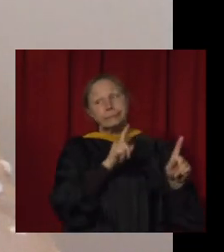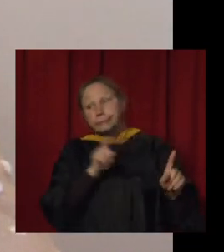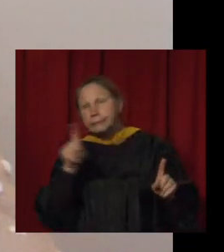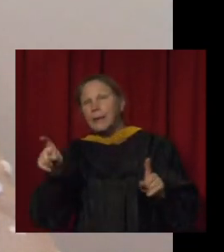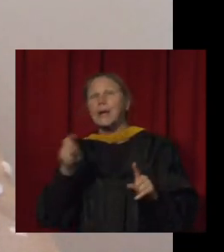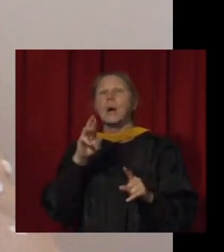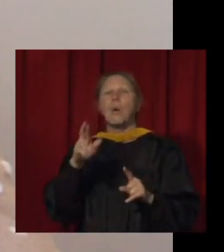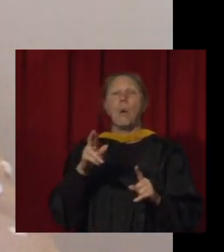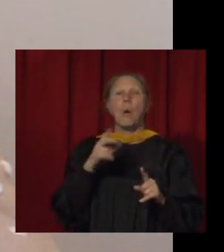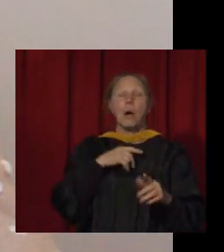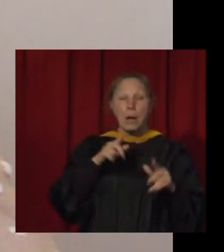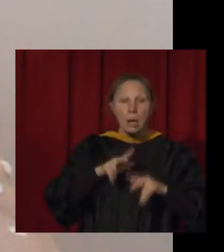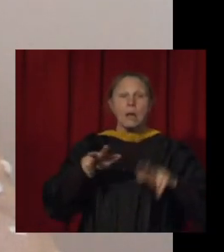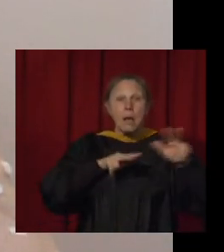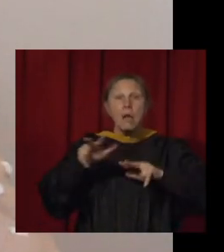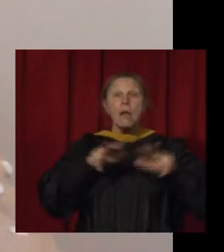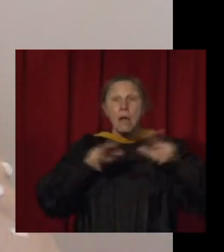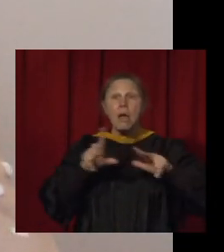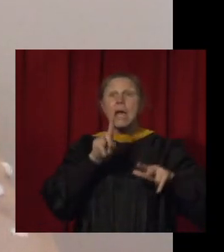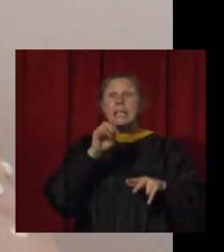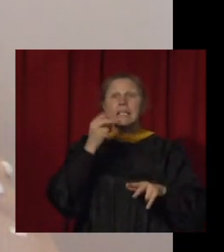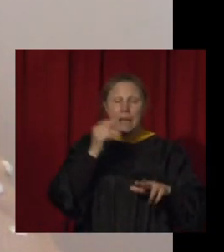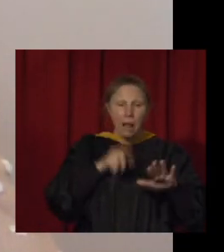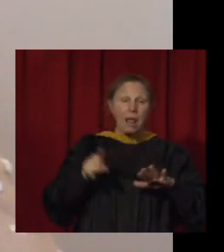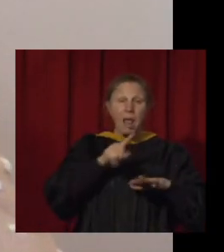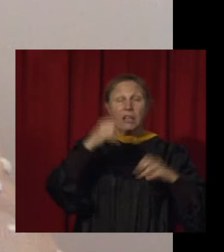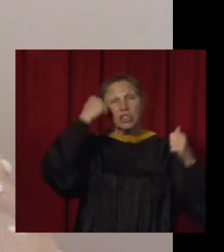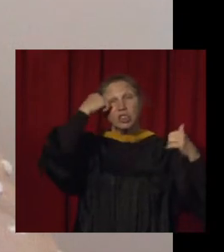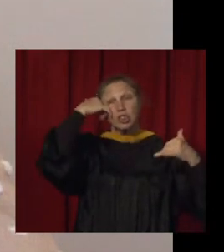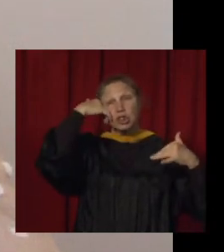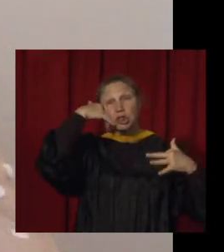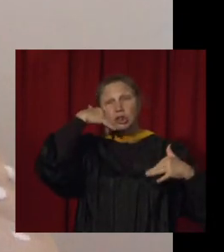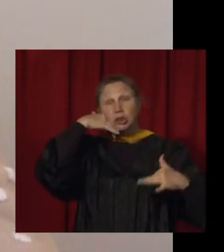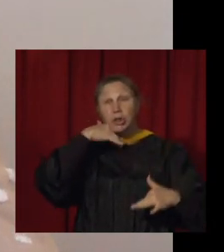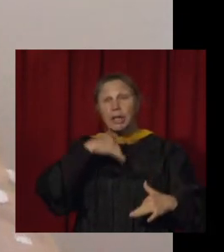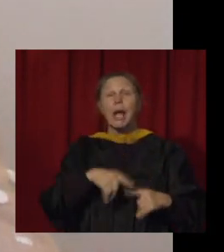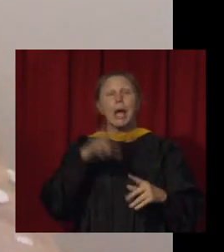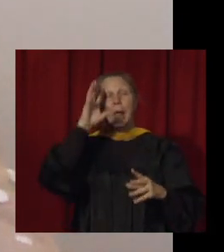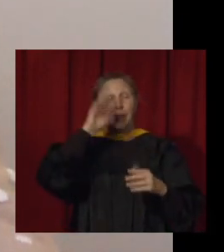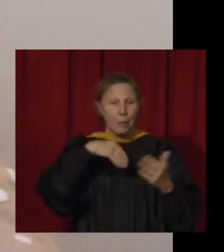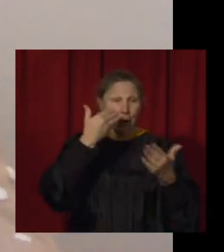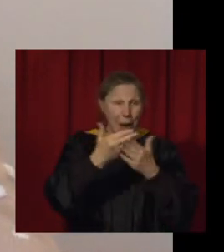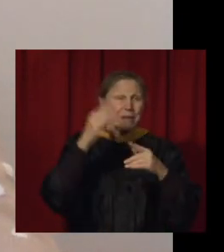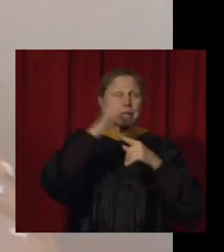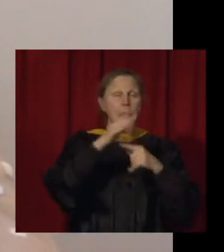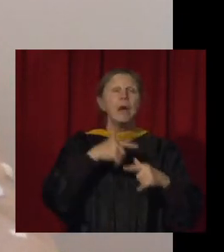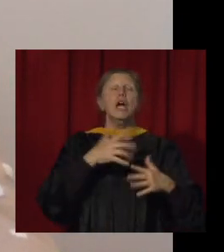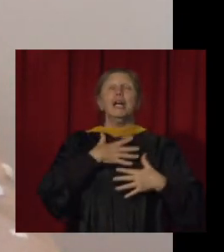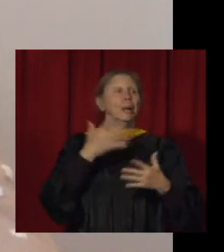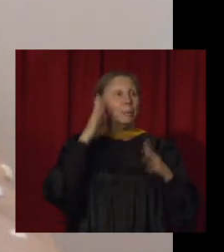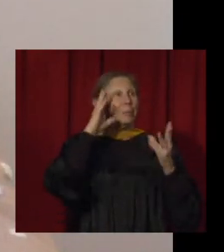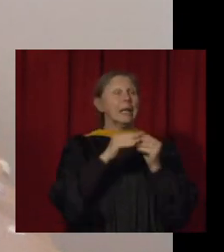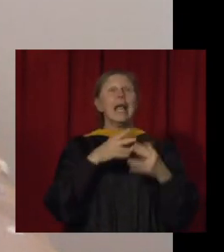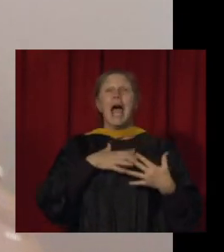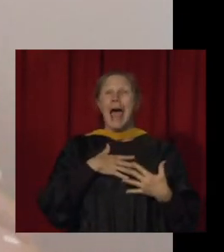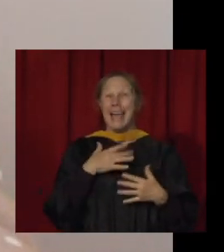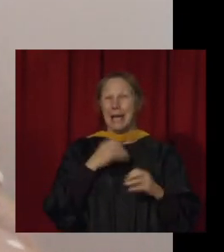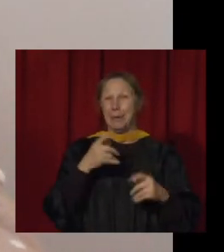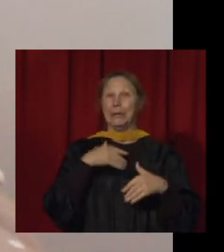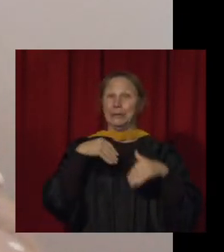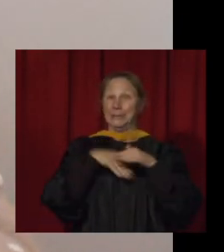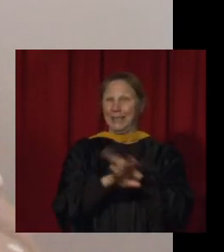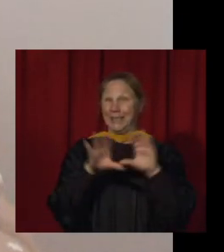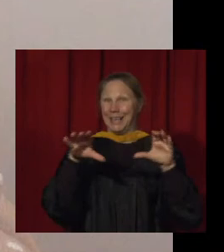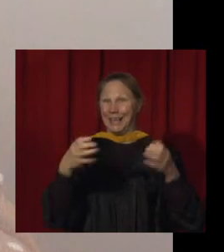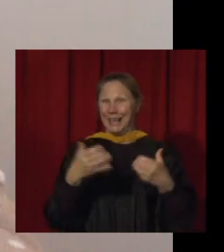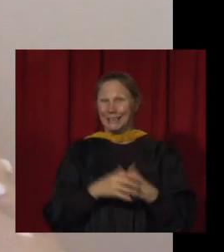covered in sweat walking up the dreaded Dixon Street Hill, followed by pretending not to breathe so hard when walking into class. With